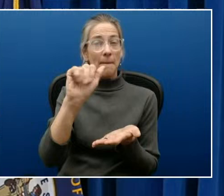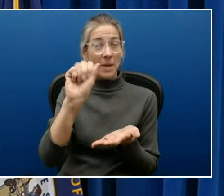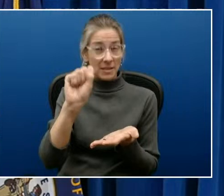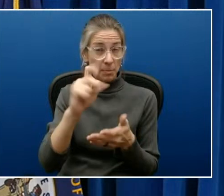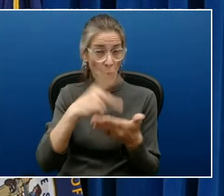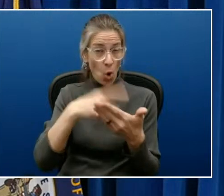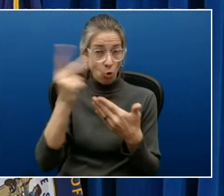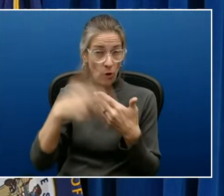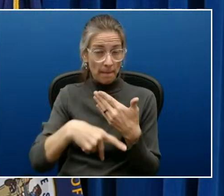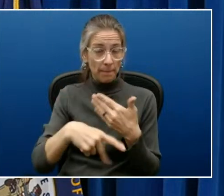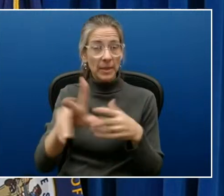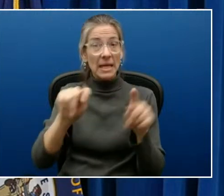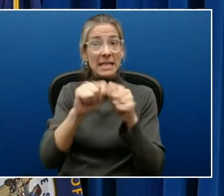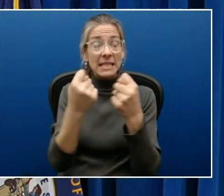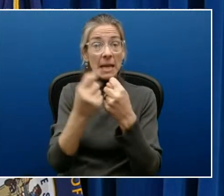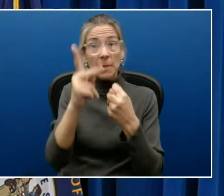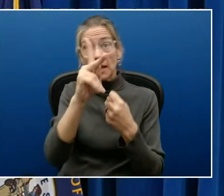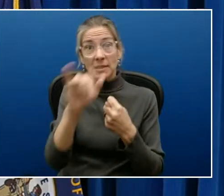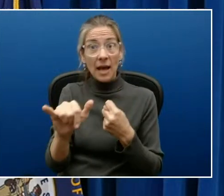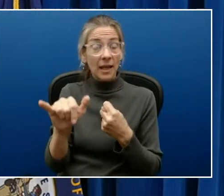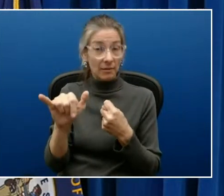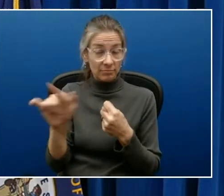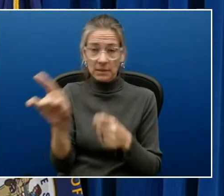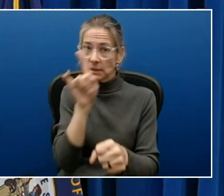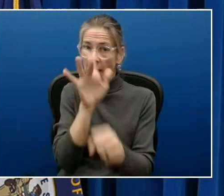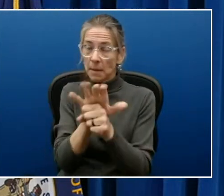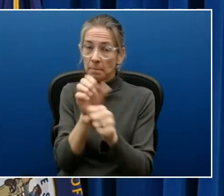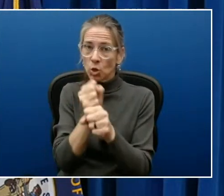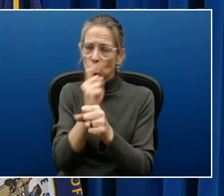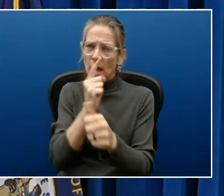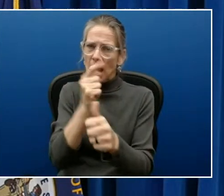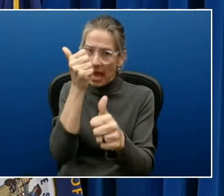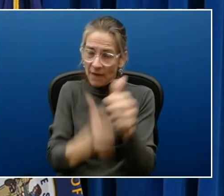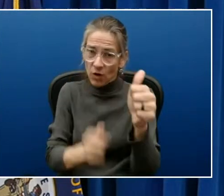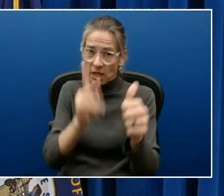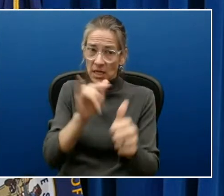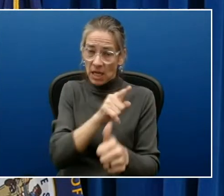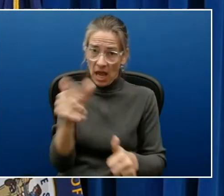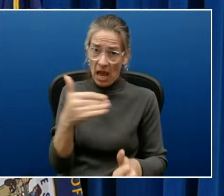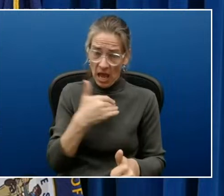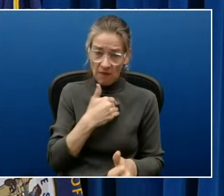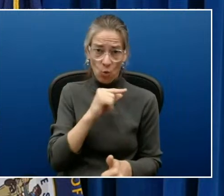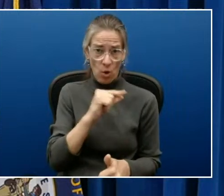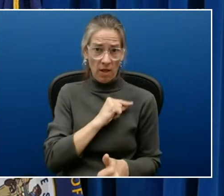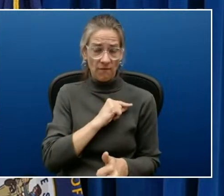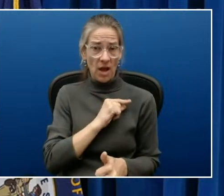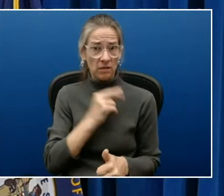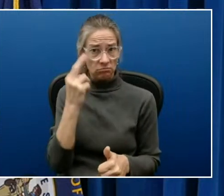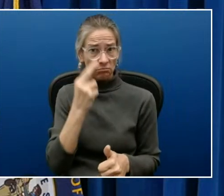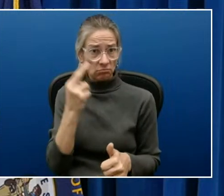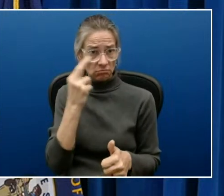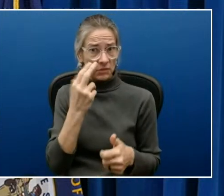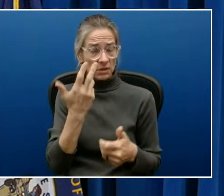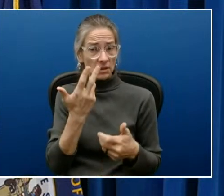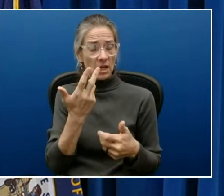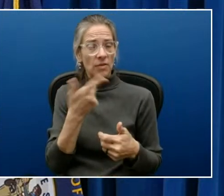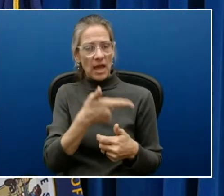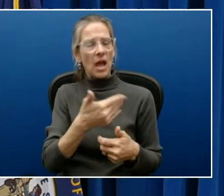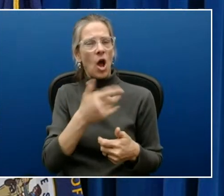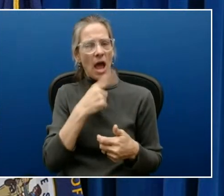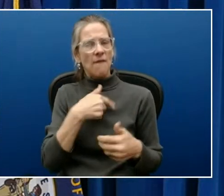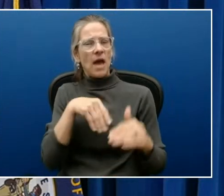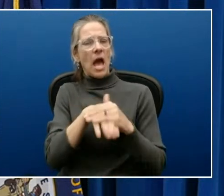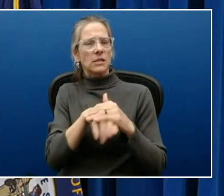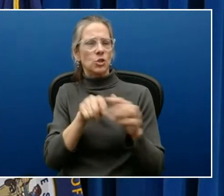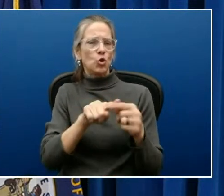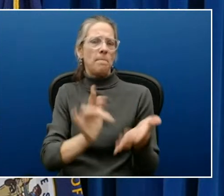is dedicated to ensuring that every Kentuckian that has a qualifying condition has access to medical cannabis. And we're committed to ensuring that every